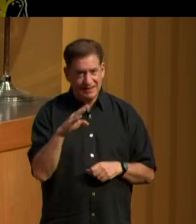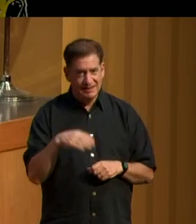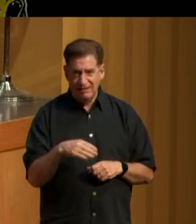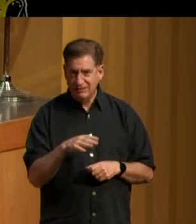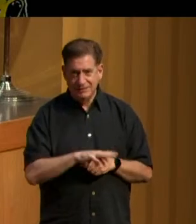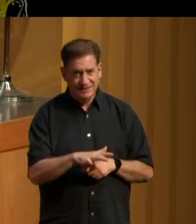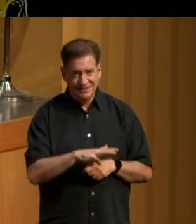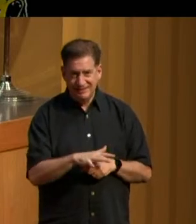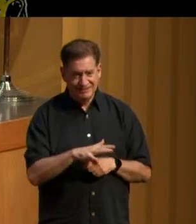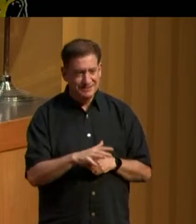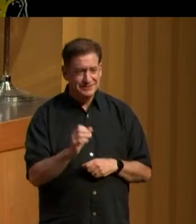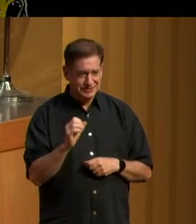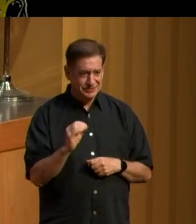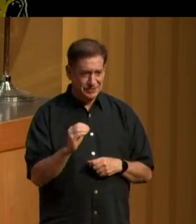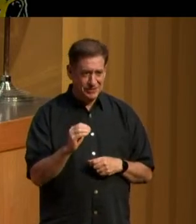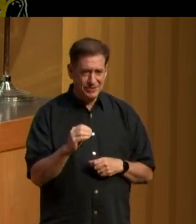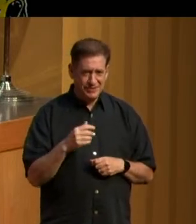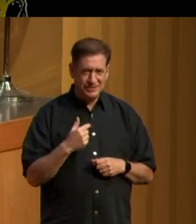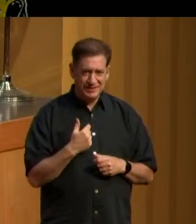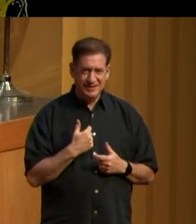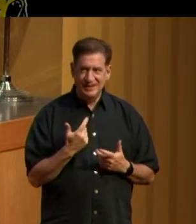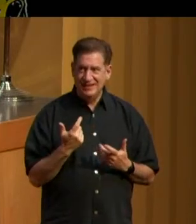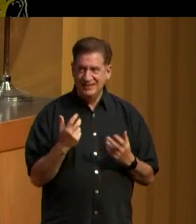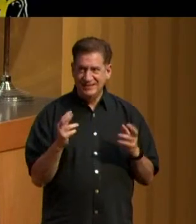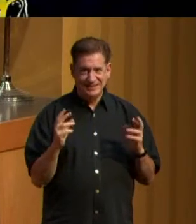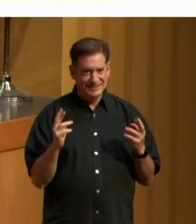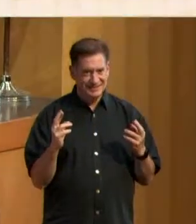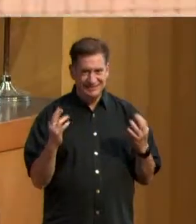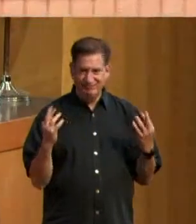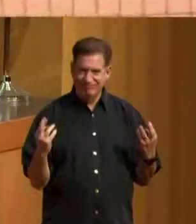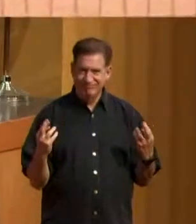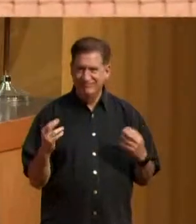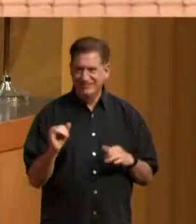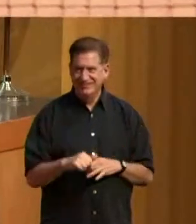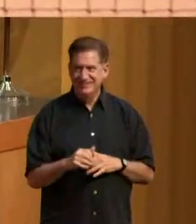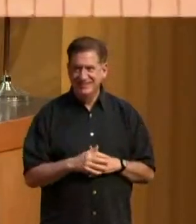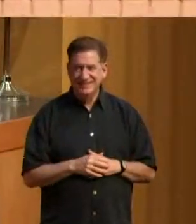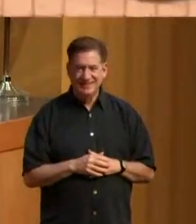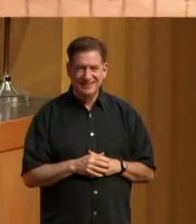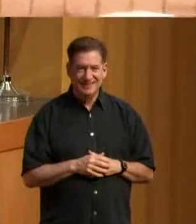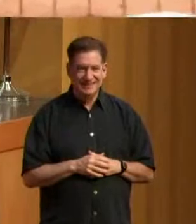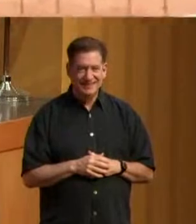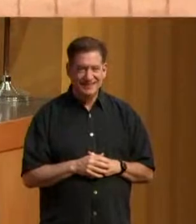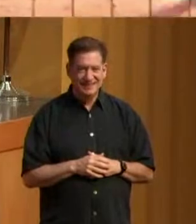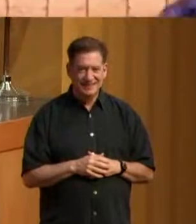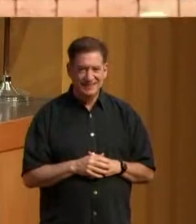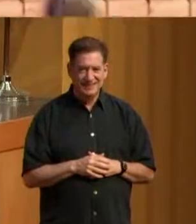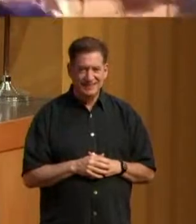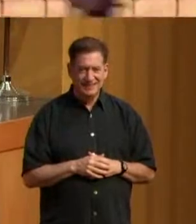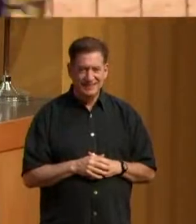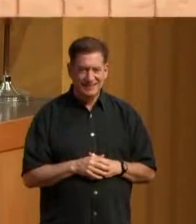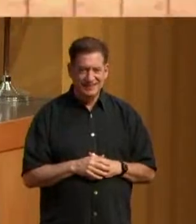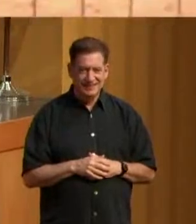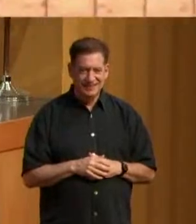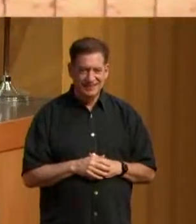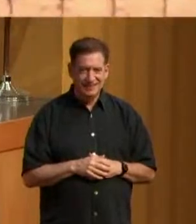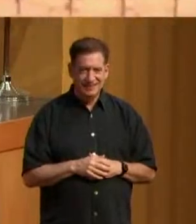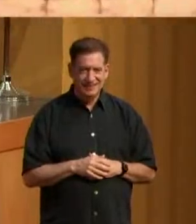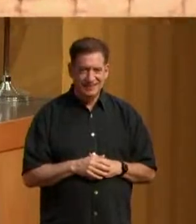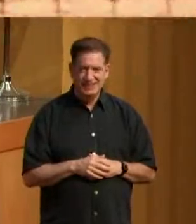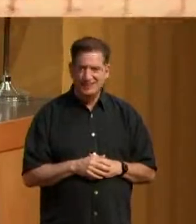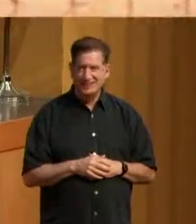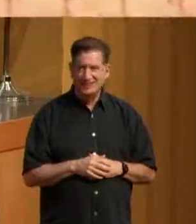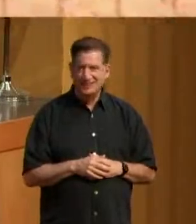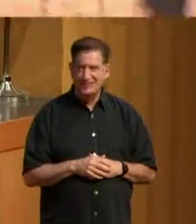so we have 10 fingers, 10 rings. We are the champions, my